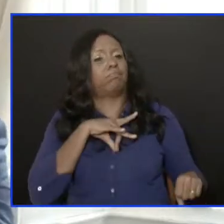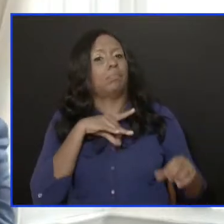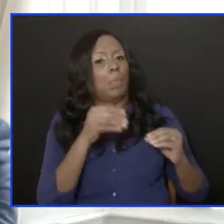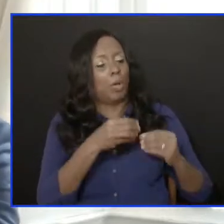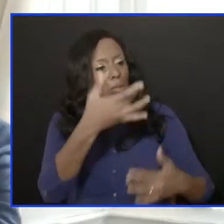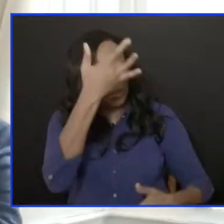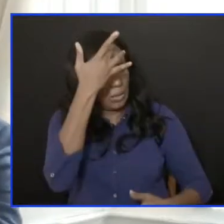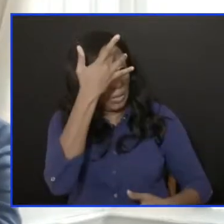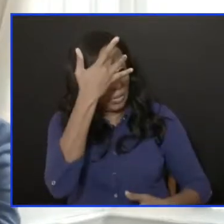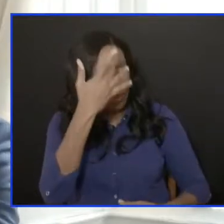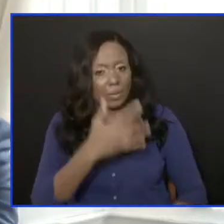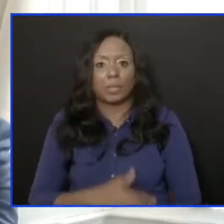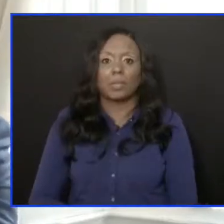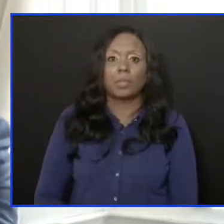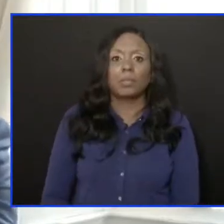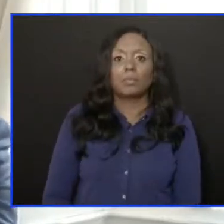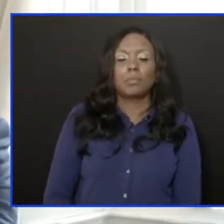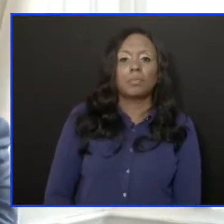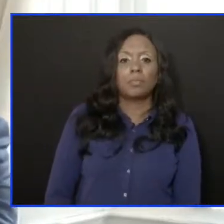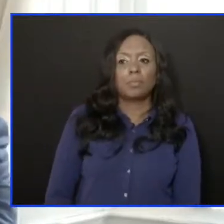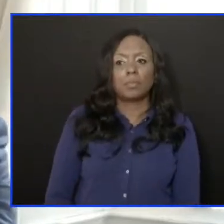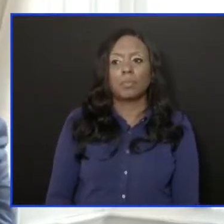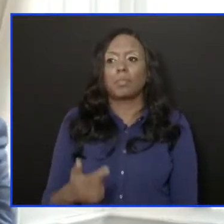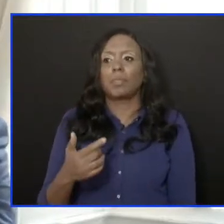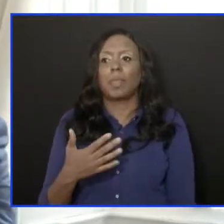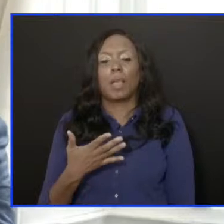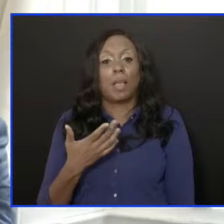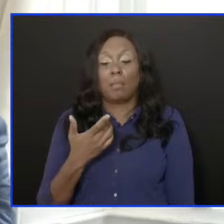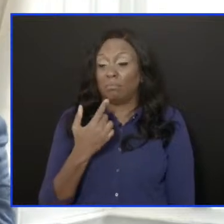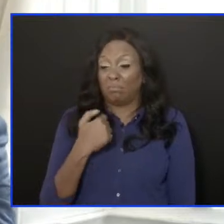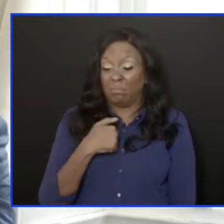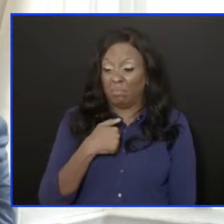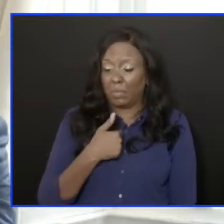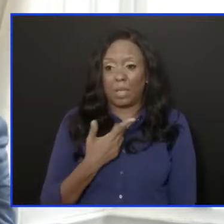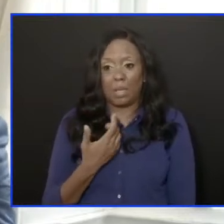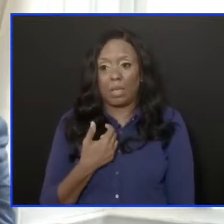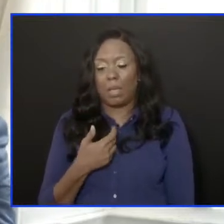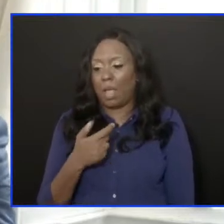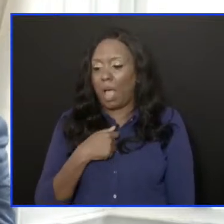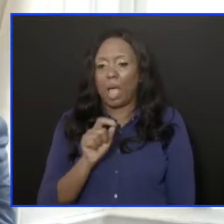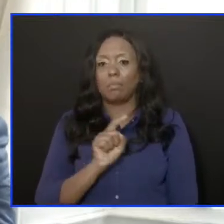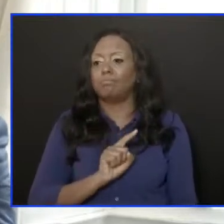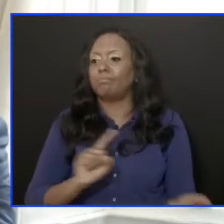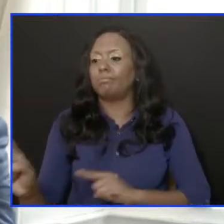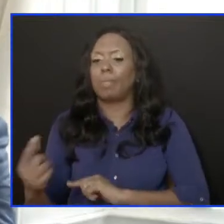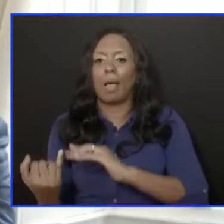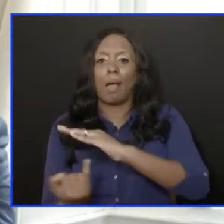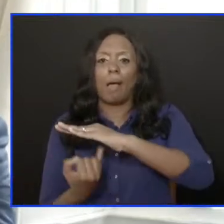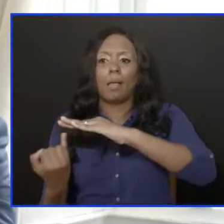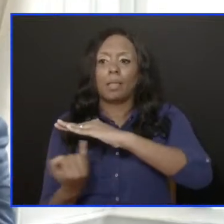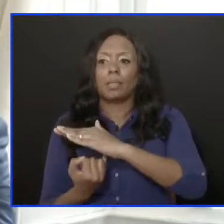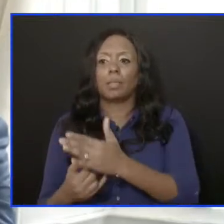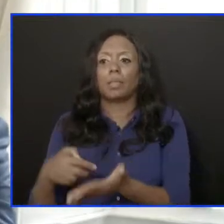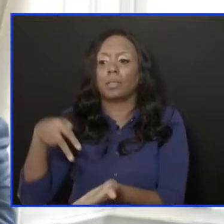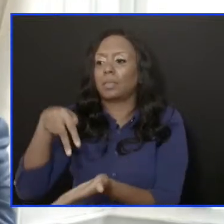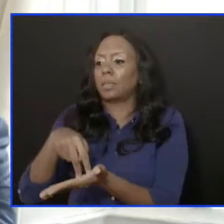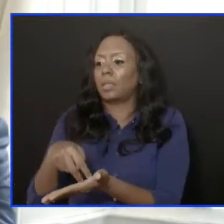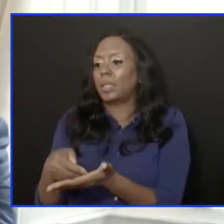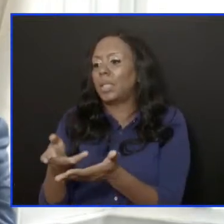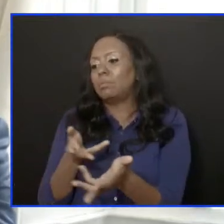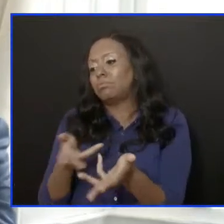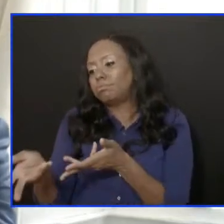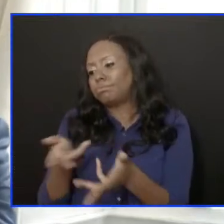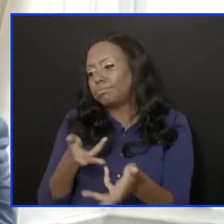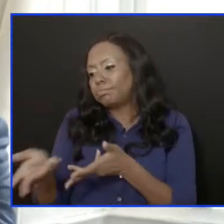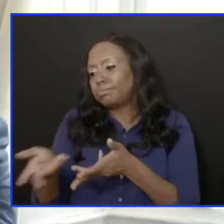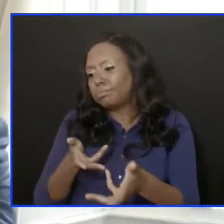glad you asked that question because that follows on from the previous question. I spend a lot of time in isolation actually standing and talking to people about